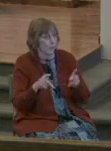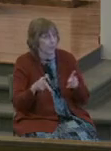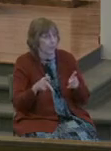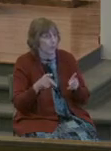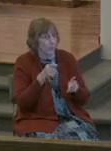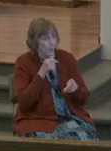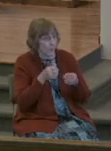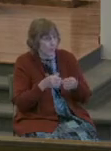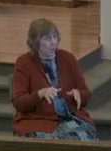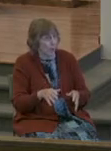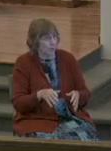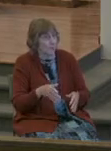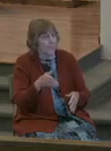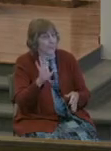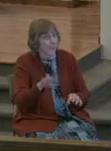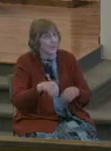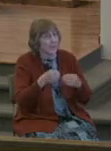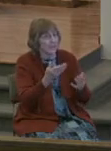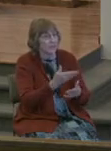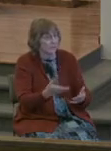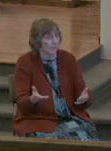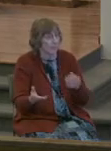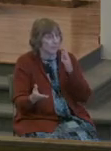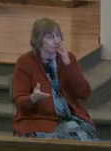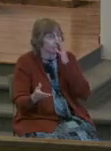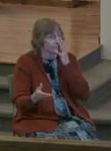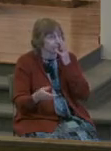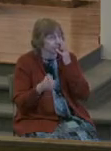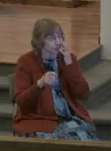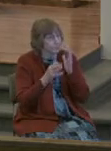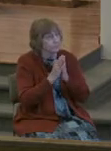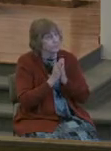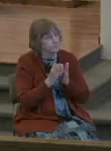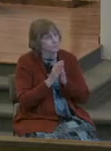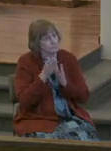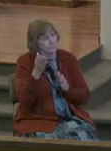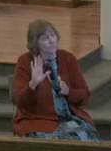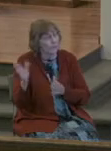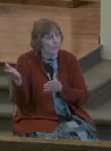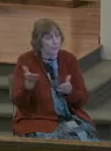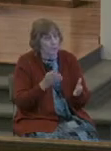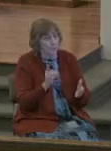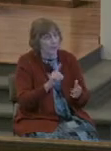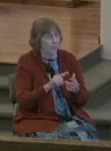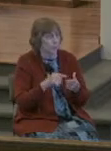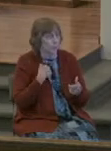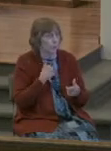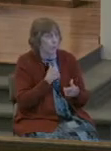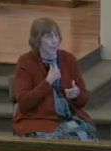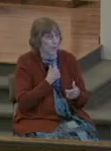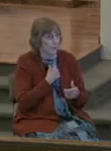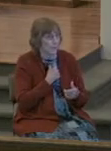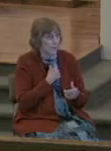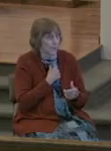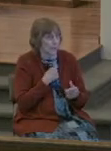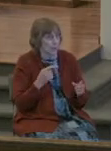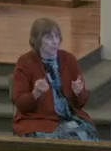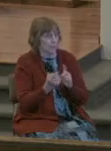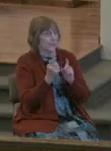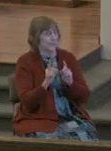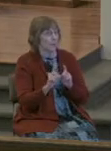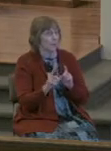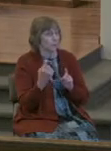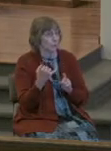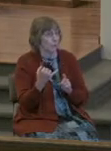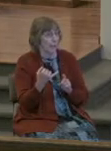lost. When God gives us somebody, we should pray and ask the Lord to bring somebody to us. Can we cross a path for somebody today?